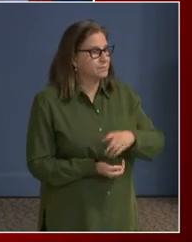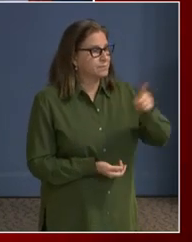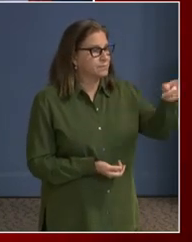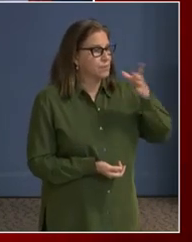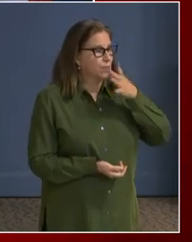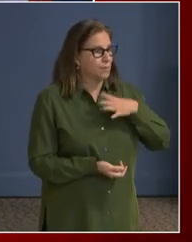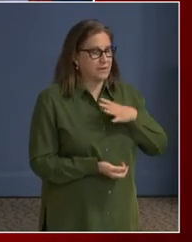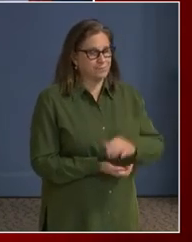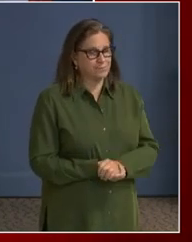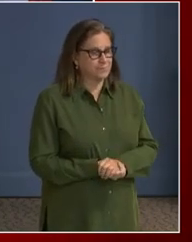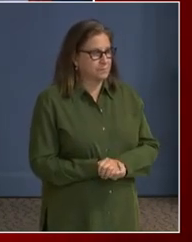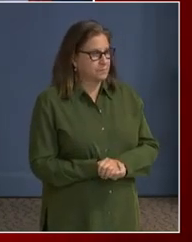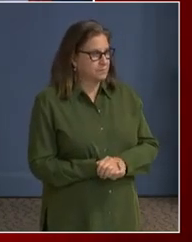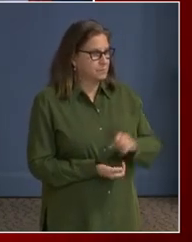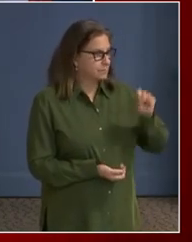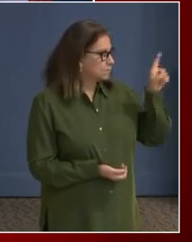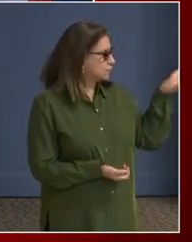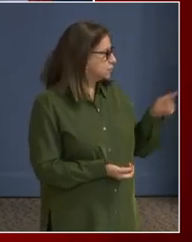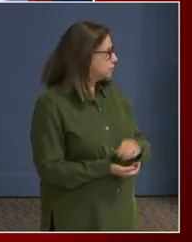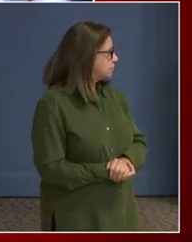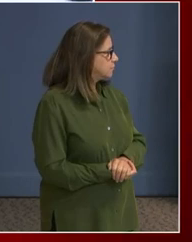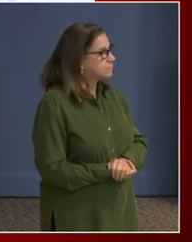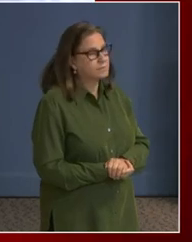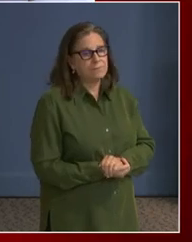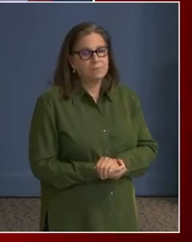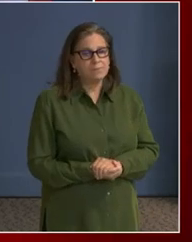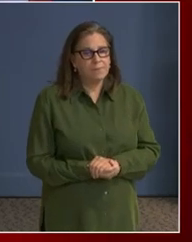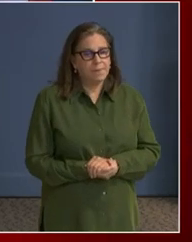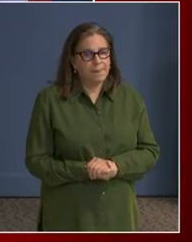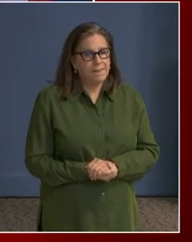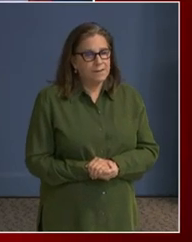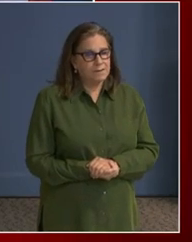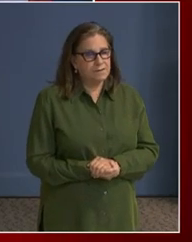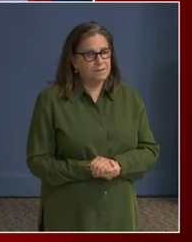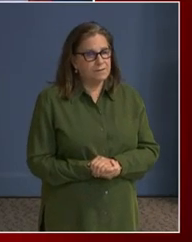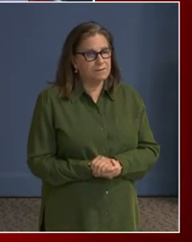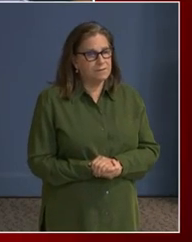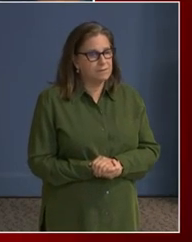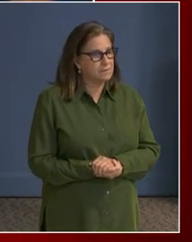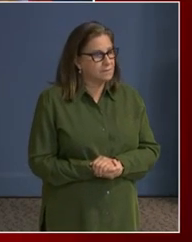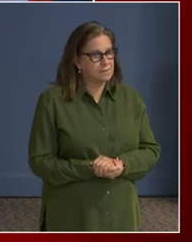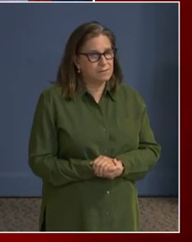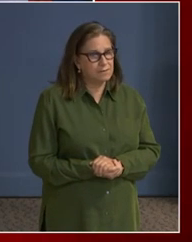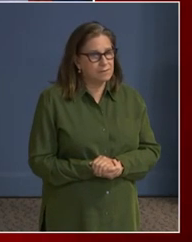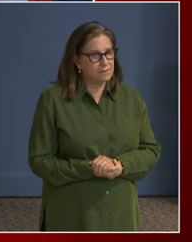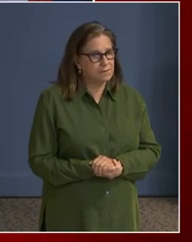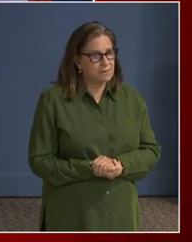Yes. Mayor Bowser, could you also weigh in on that? And is there anything that your office could do to address some of this?